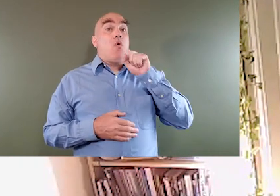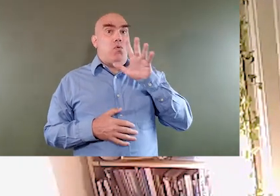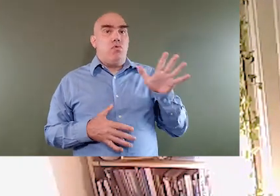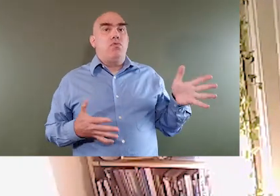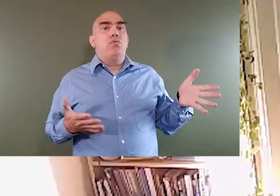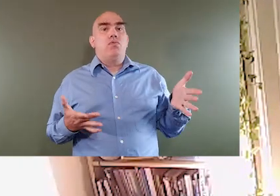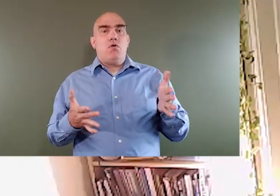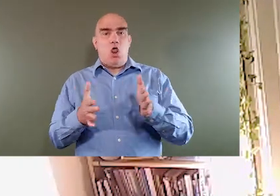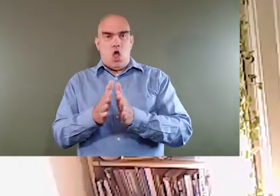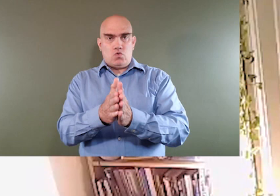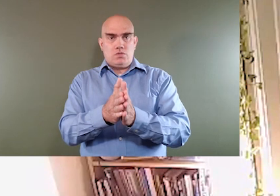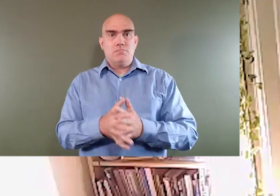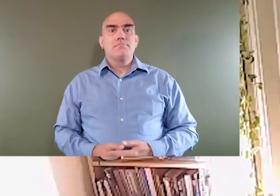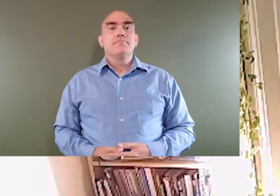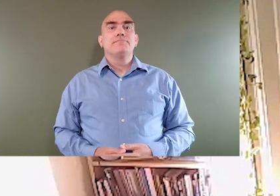exhale.